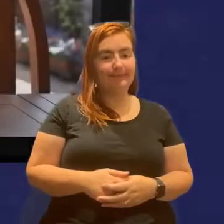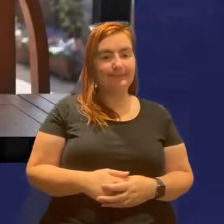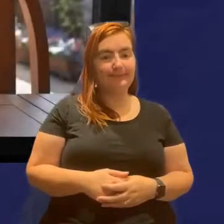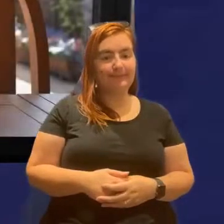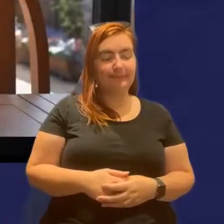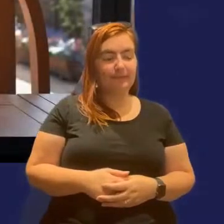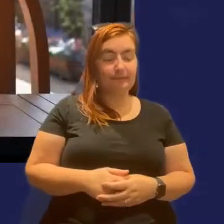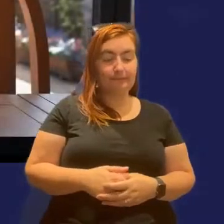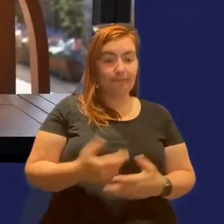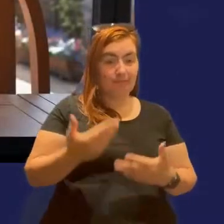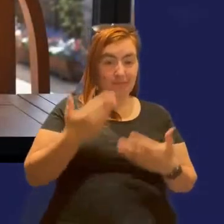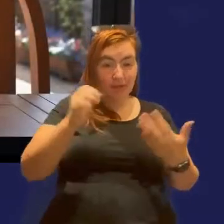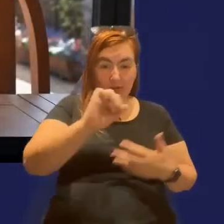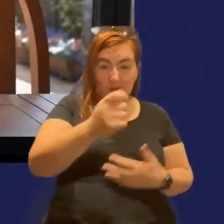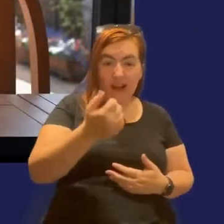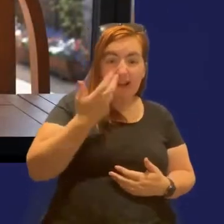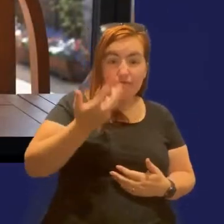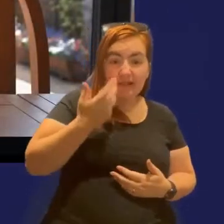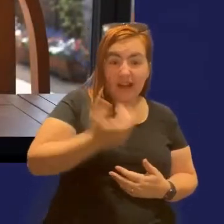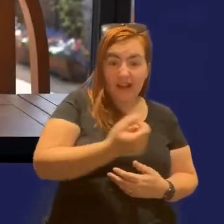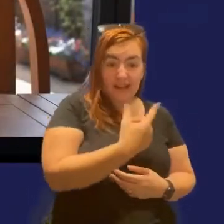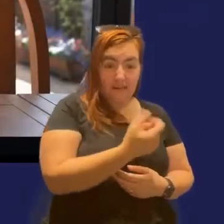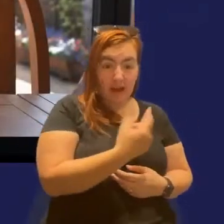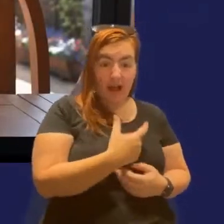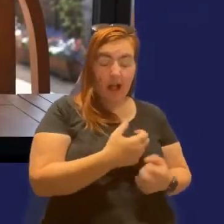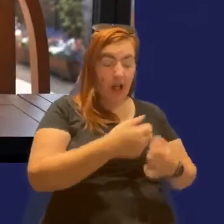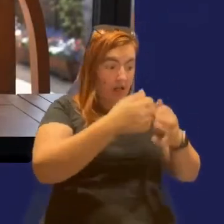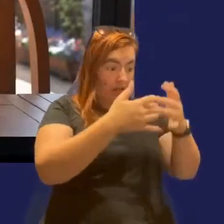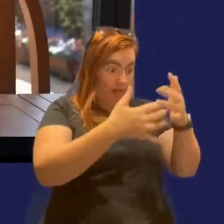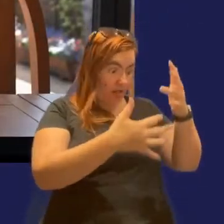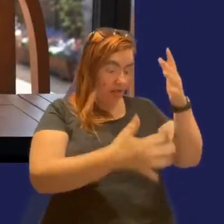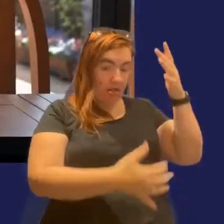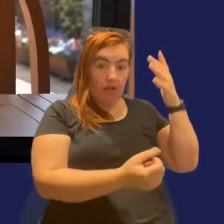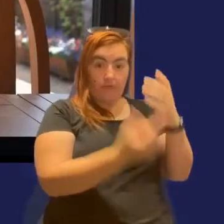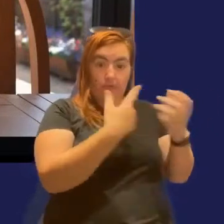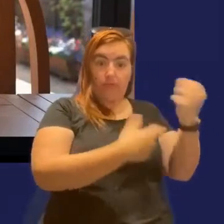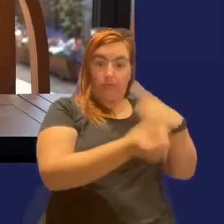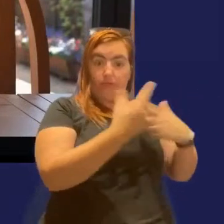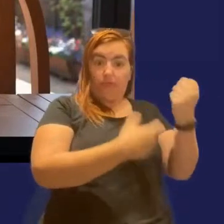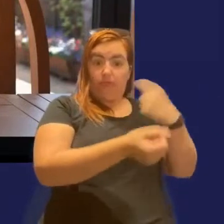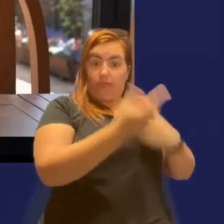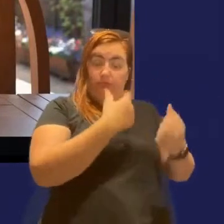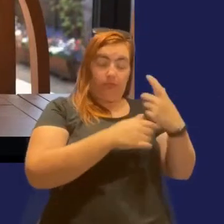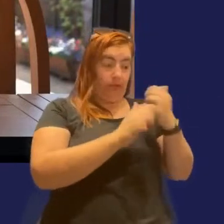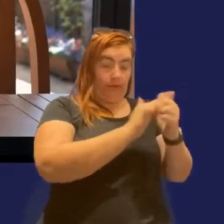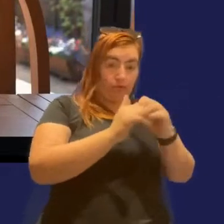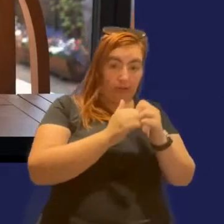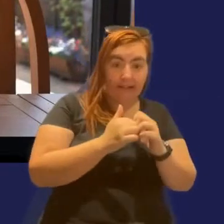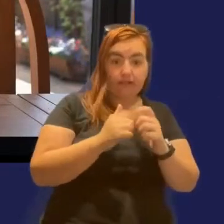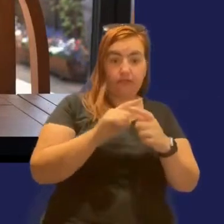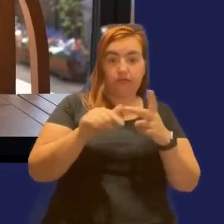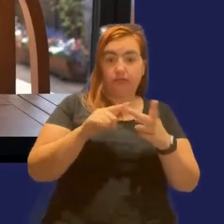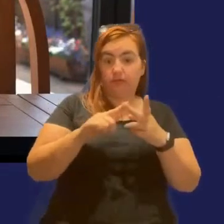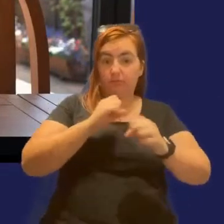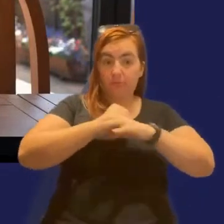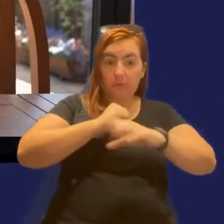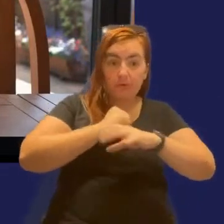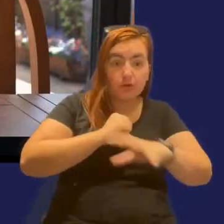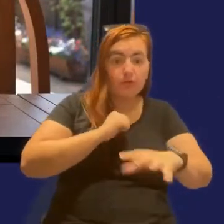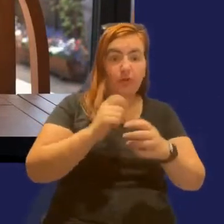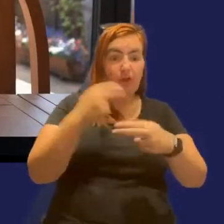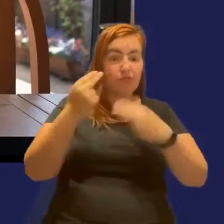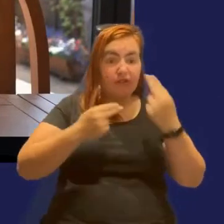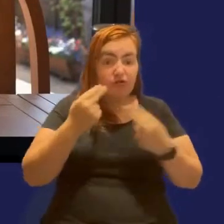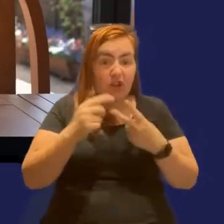I don't know how many emails you get each day, that constant flow of work missives, messages from friends, promotions from restaurants